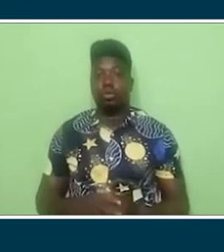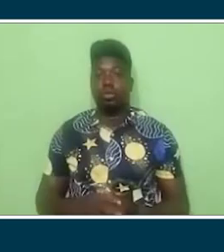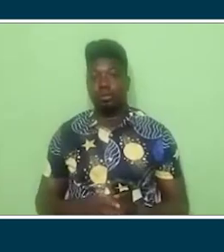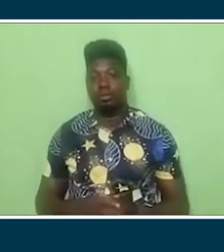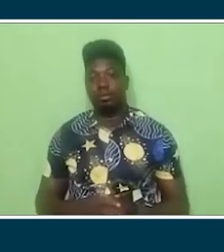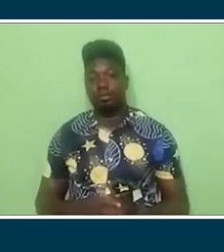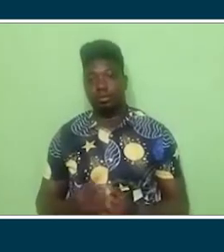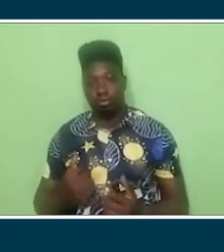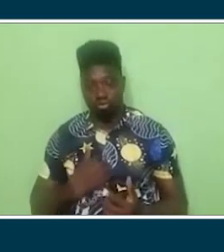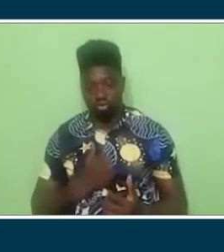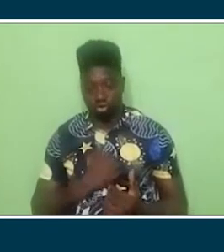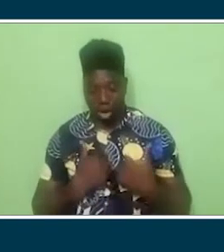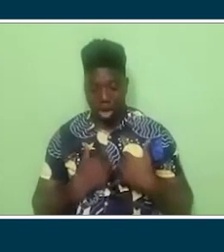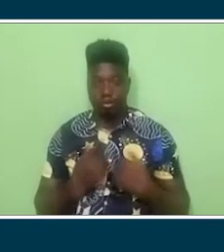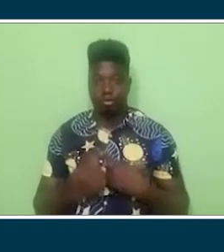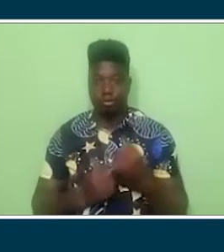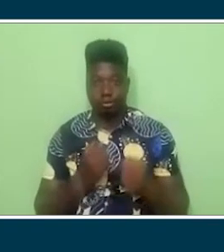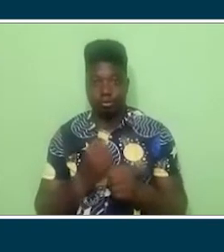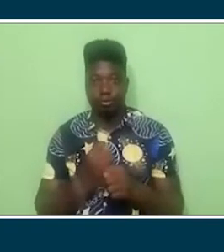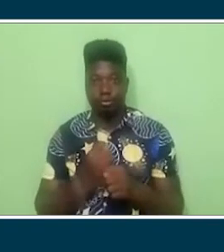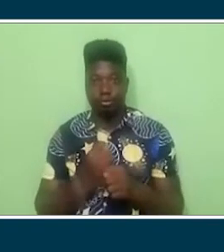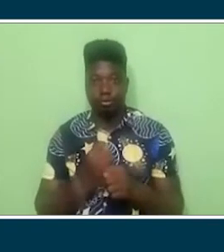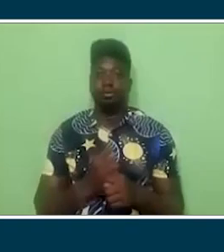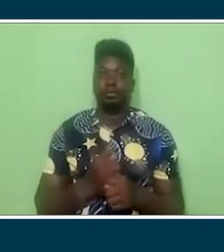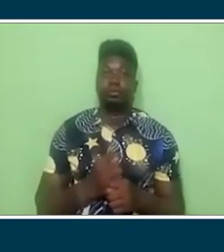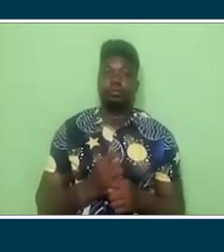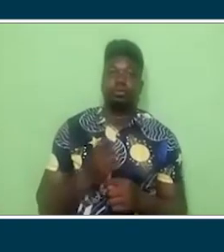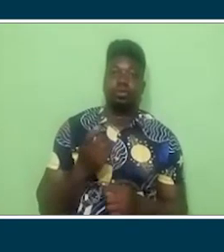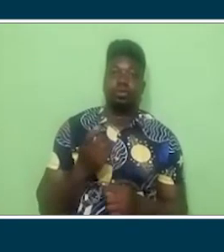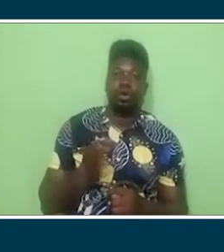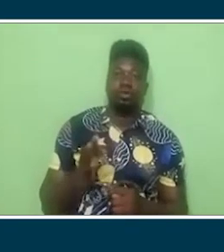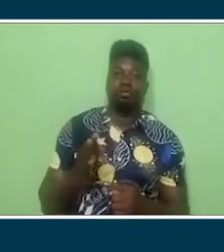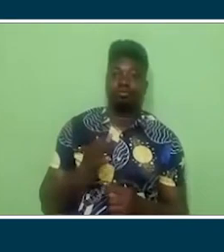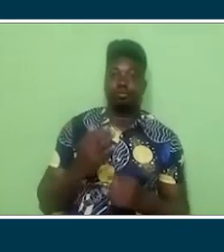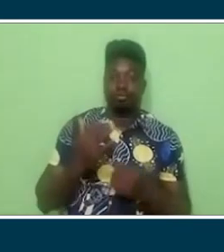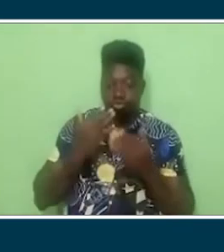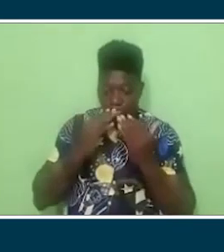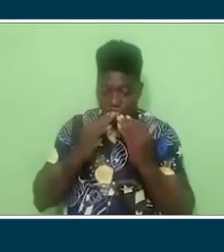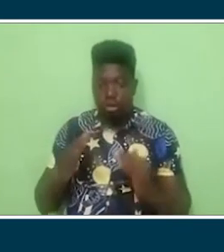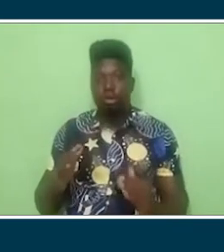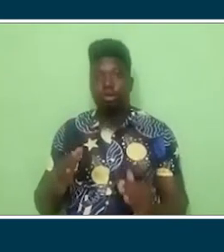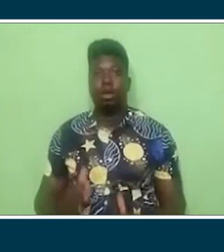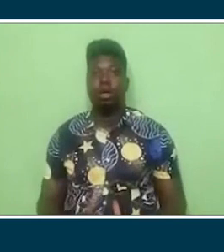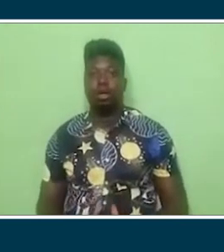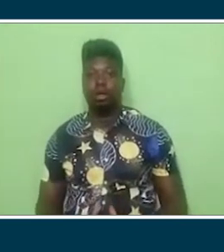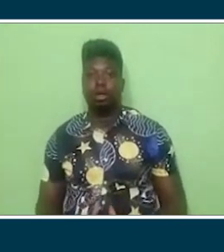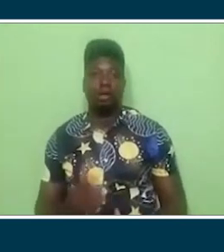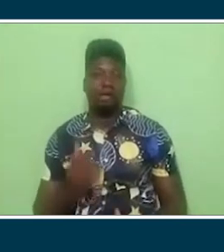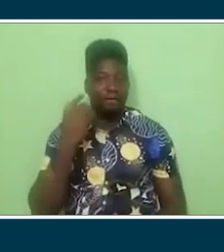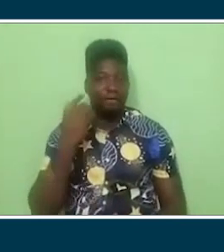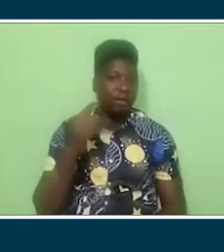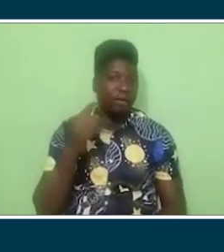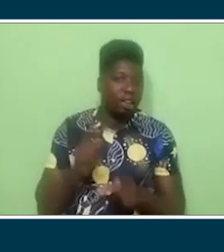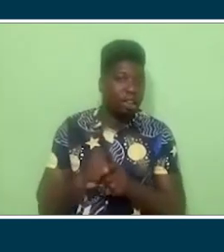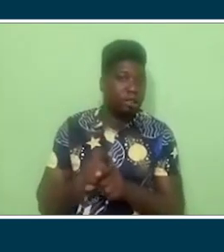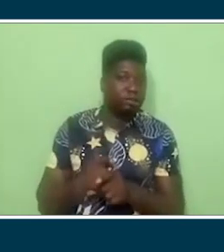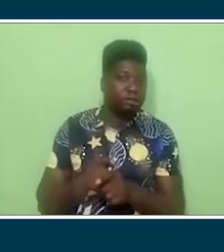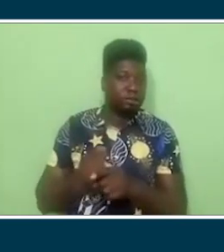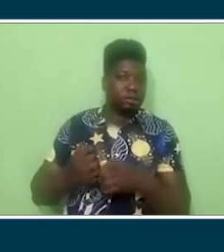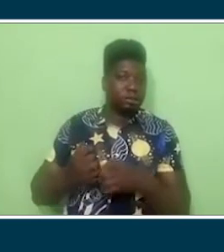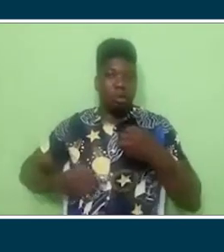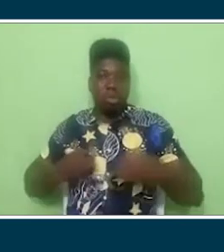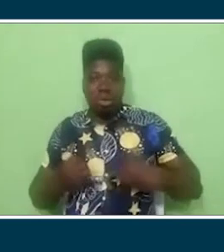have a kind of somatic understanding of what it requires to take on that level of emotional maturity and spiritual discipline